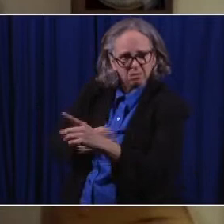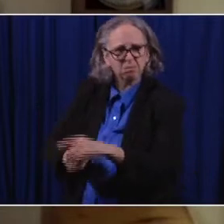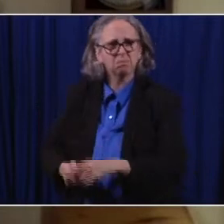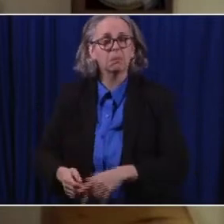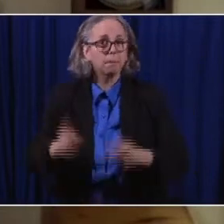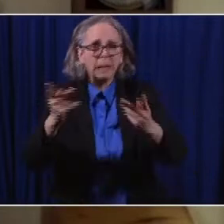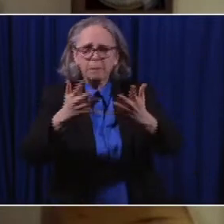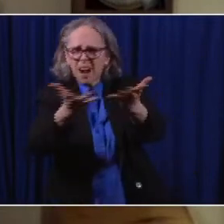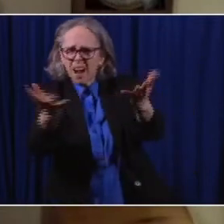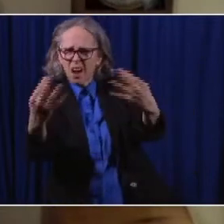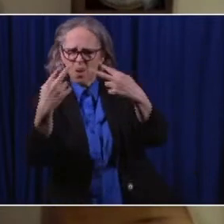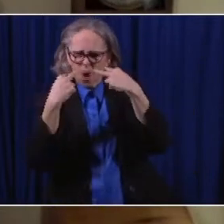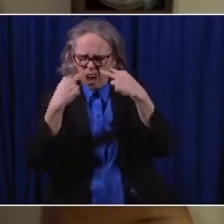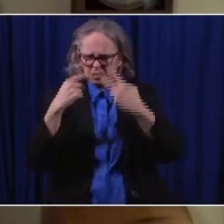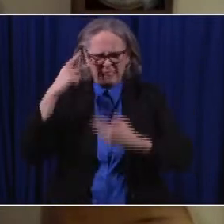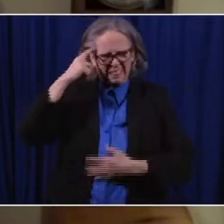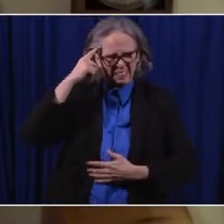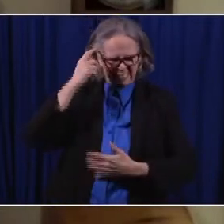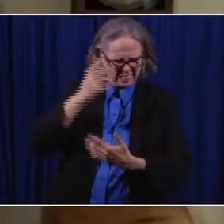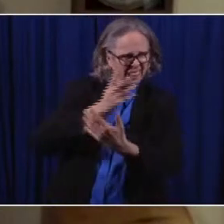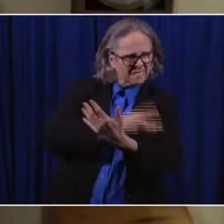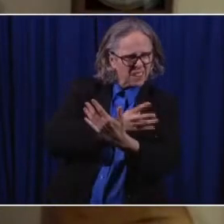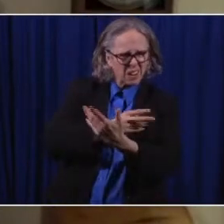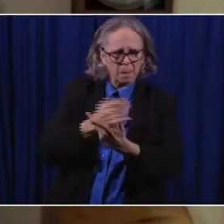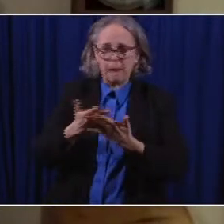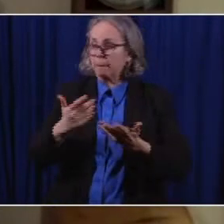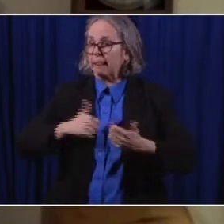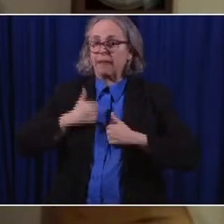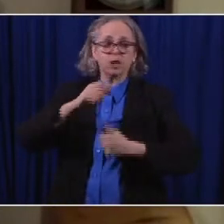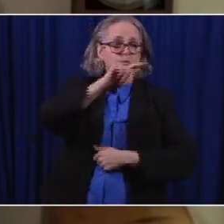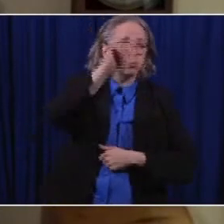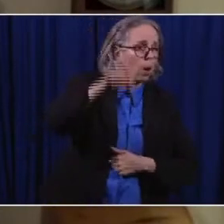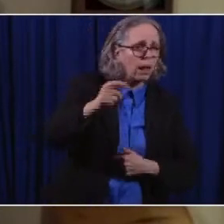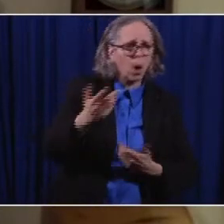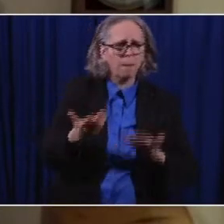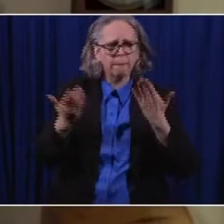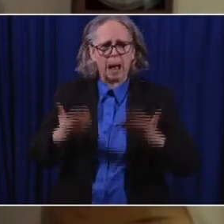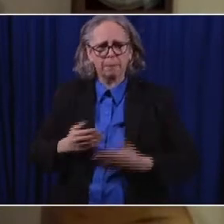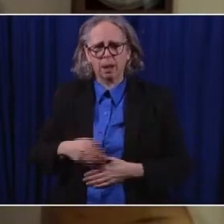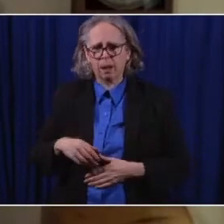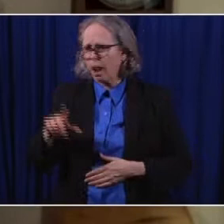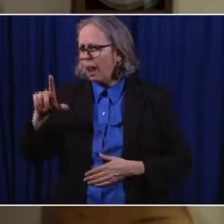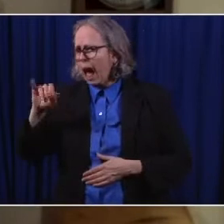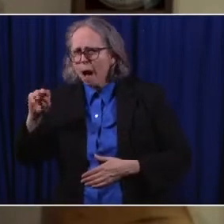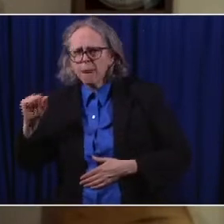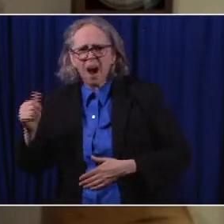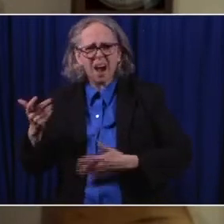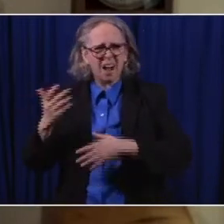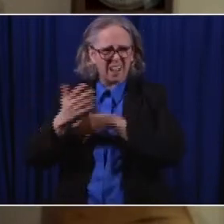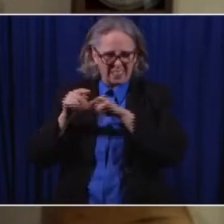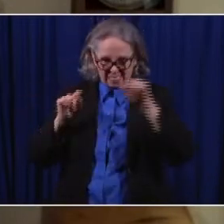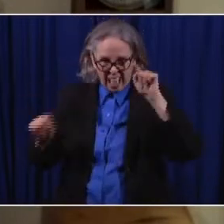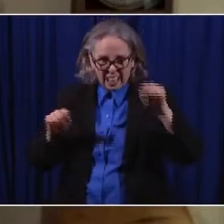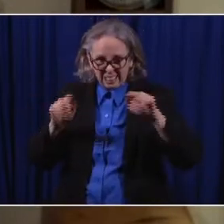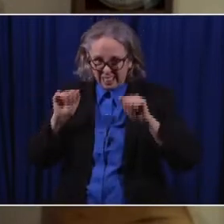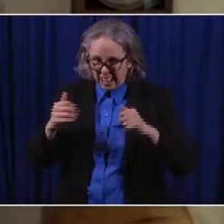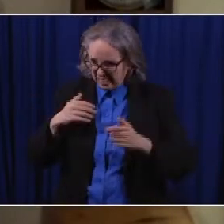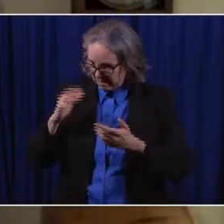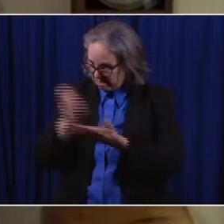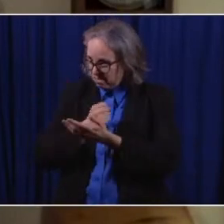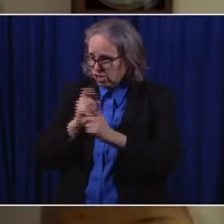someone's in Toledo or someone's in Zanesville or Lima or someplace else, is that something they should at least talk to their doctor